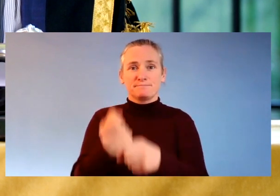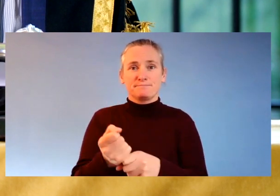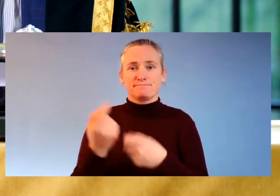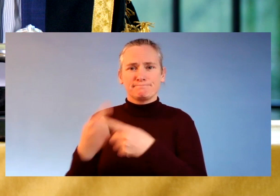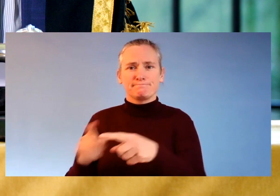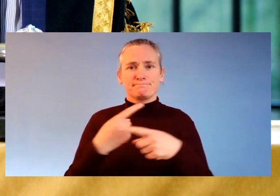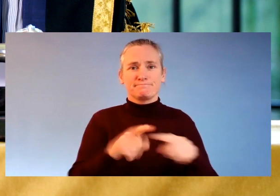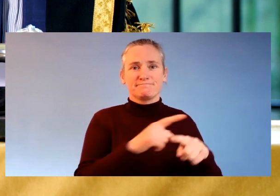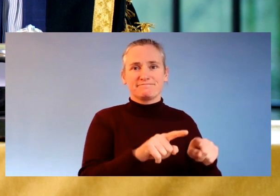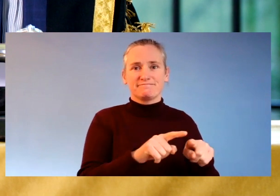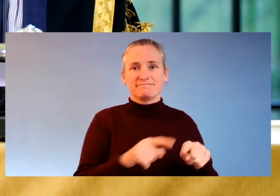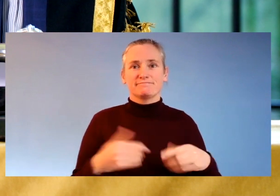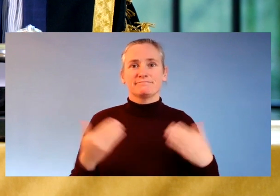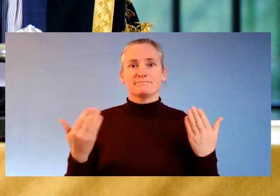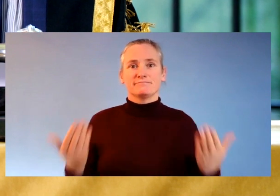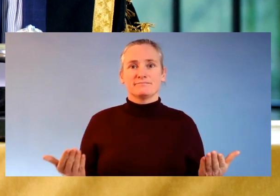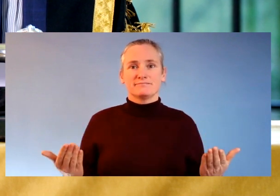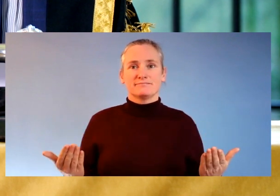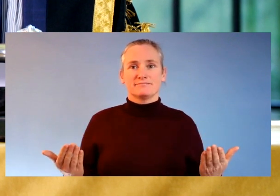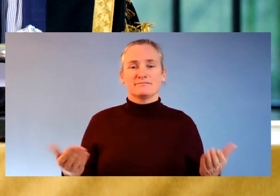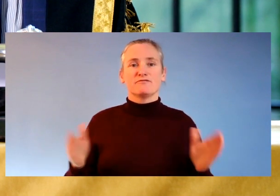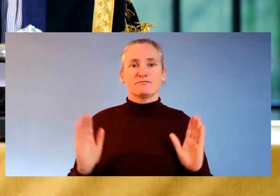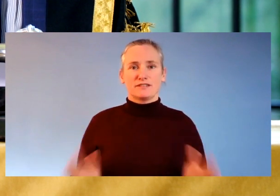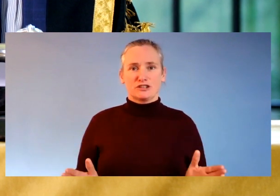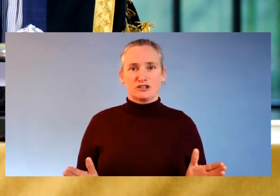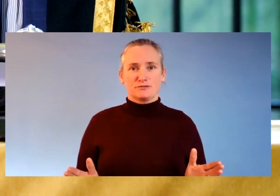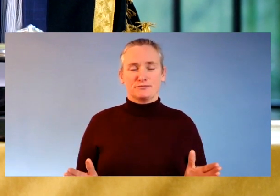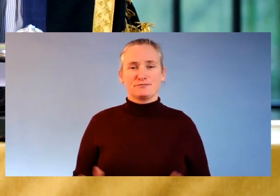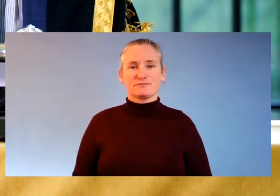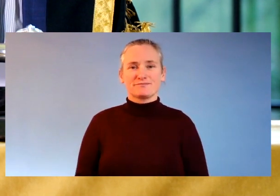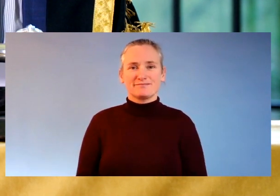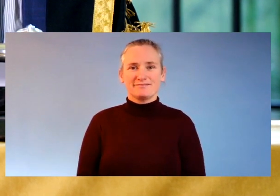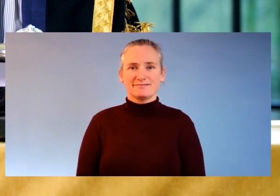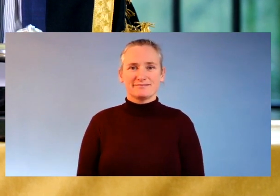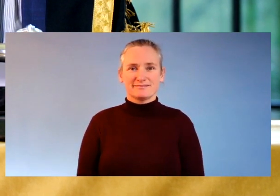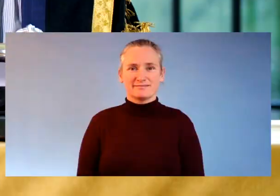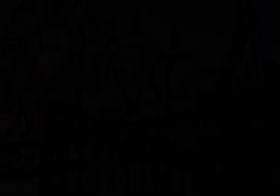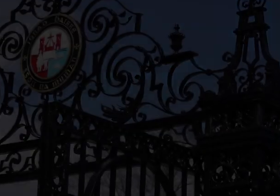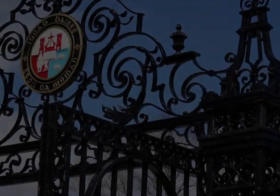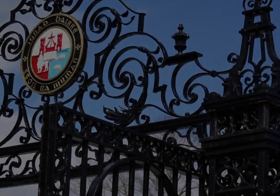gradum verios conferendos nunc finitum esse dico.